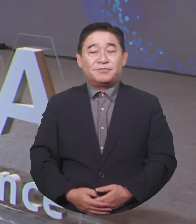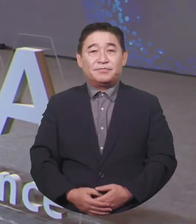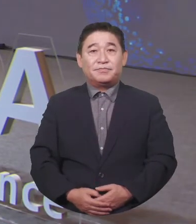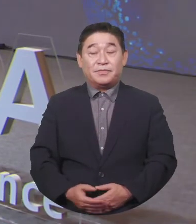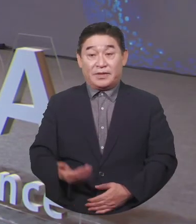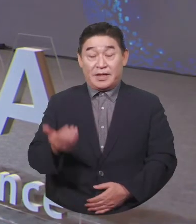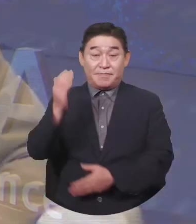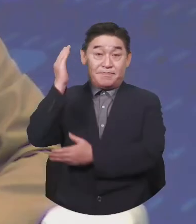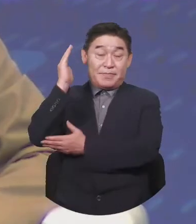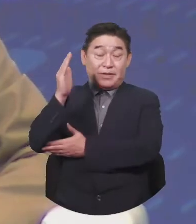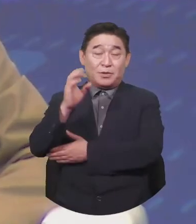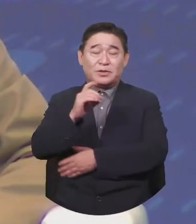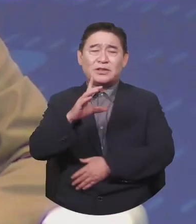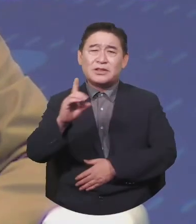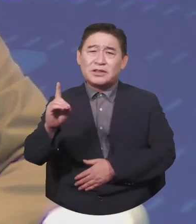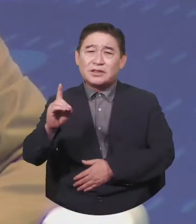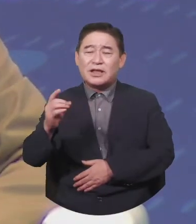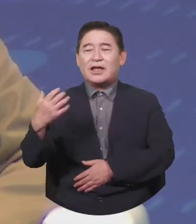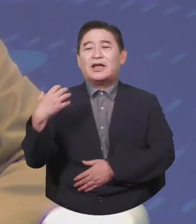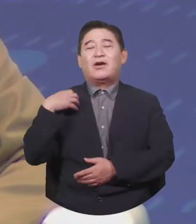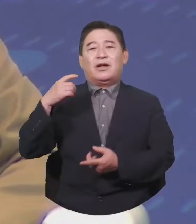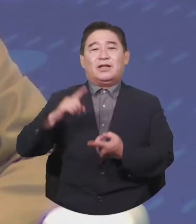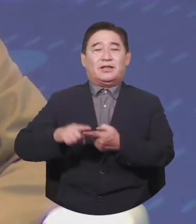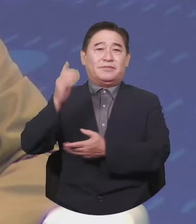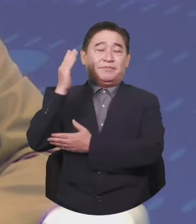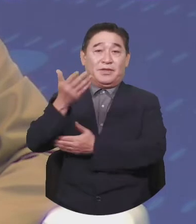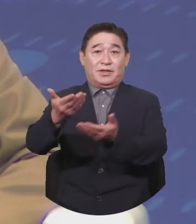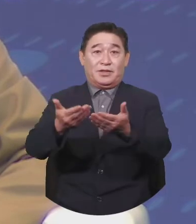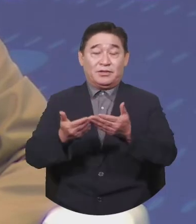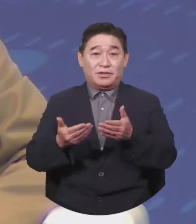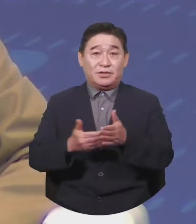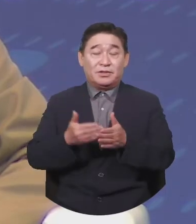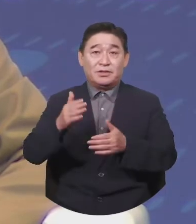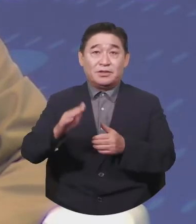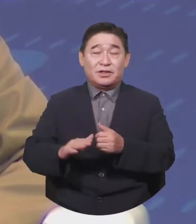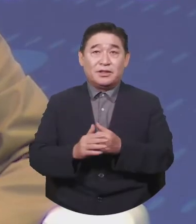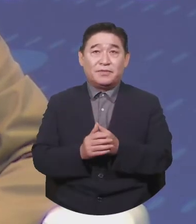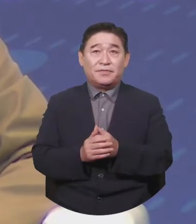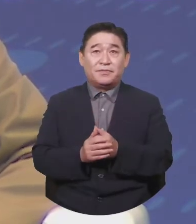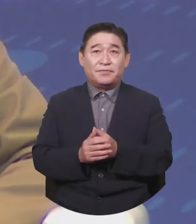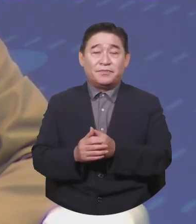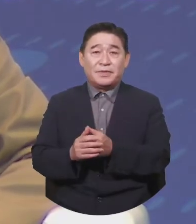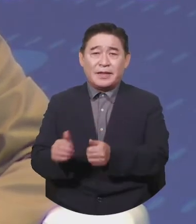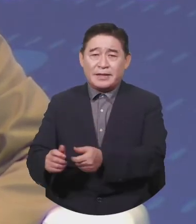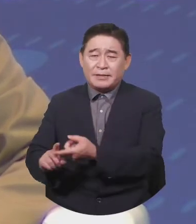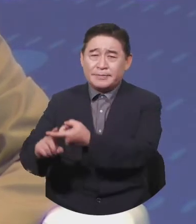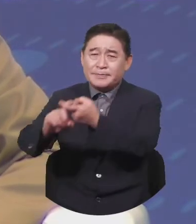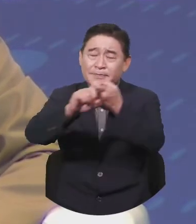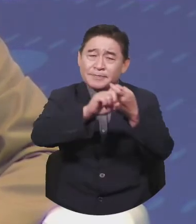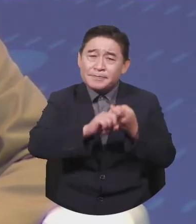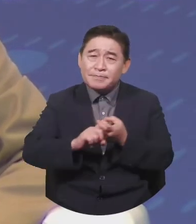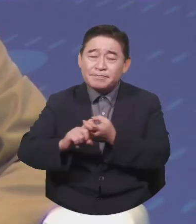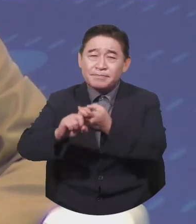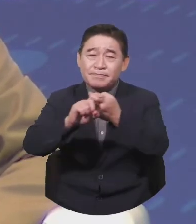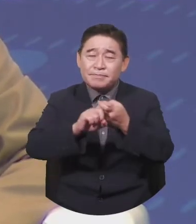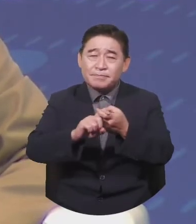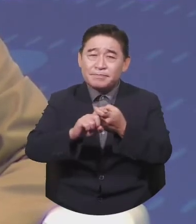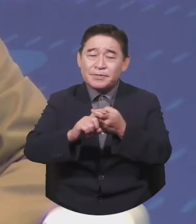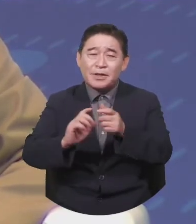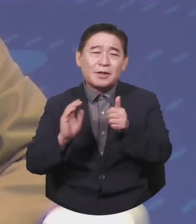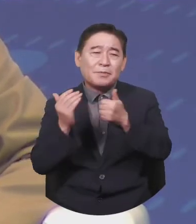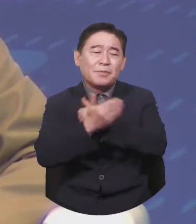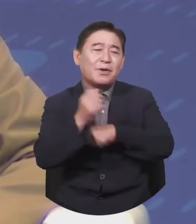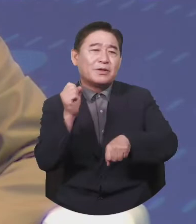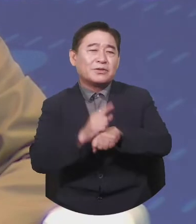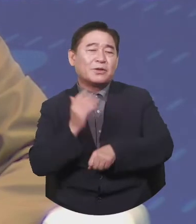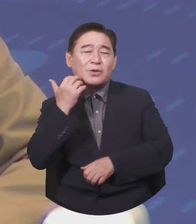Center OECD by mentioning inclusive stakeholder partnership and private investment and green transition, and also